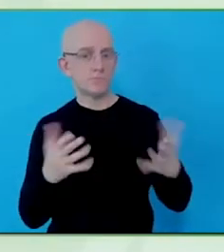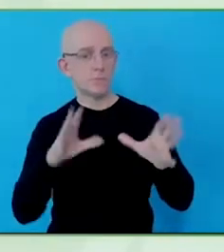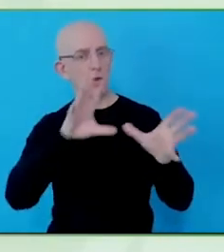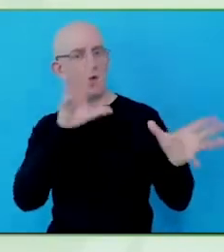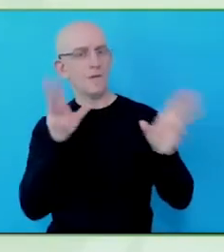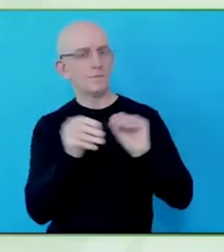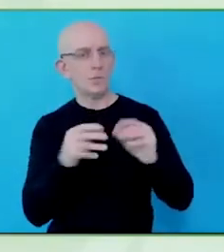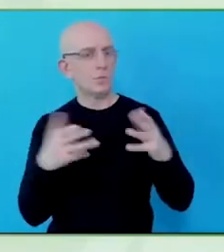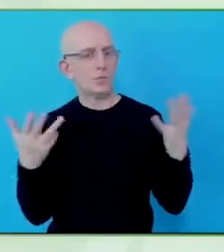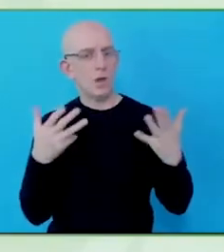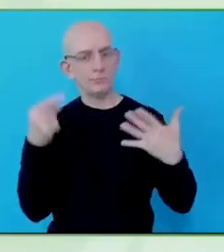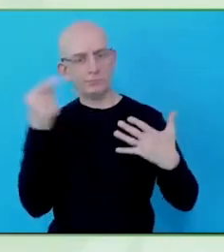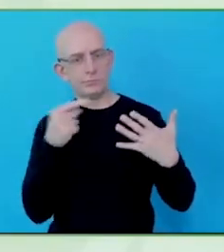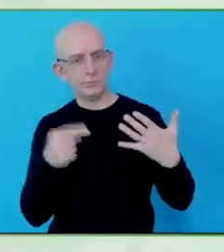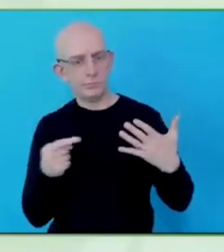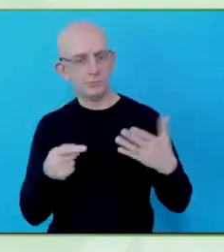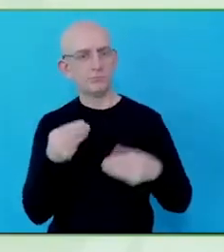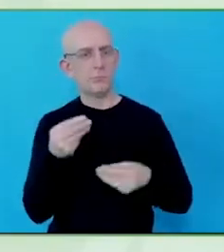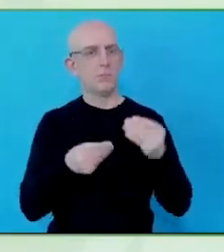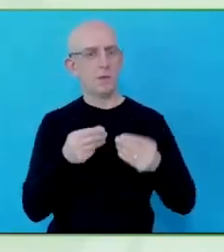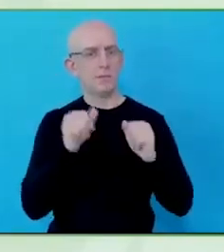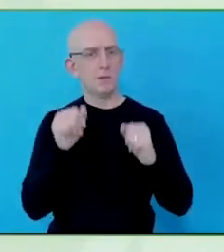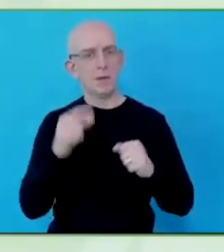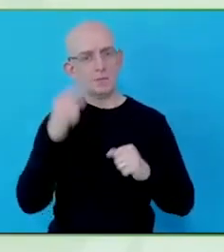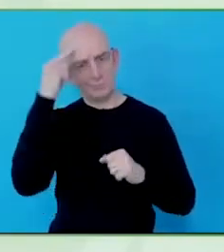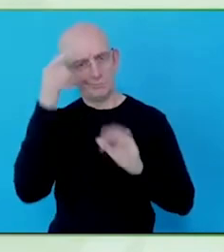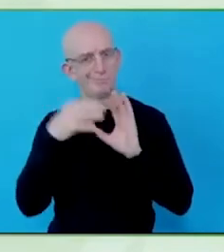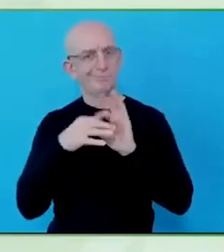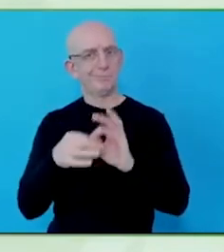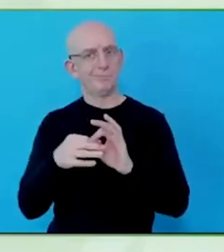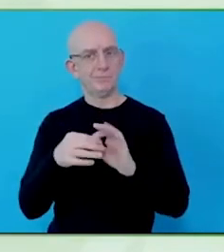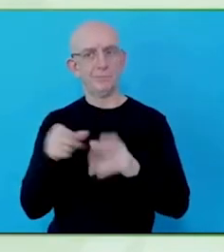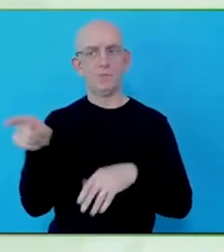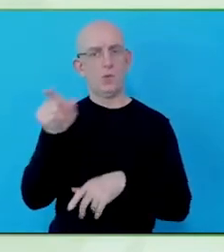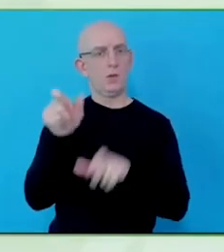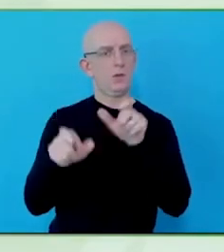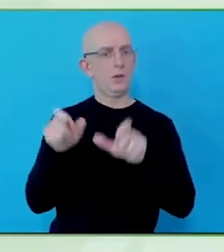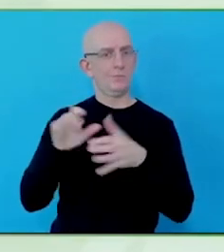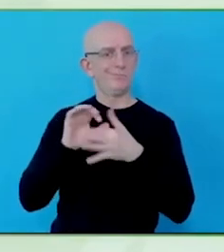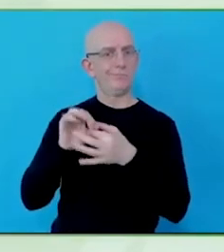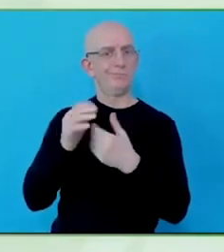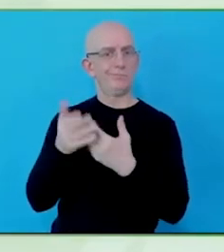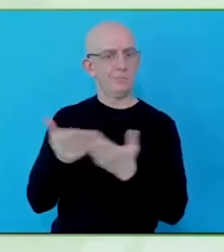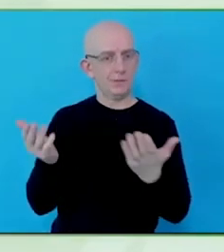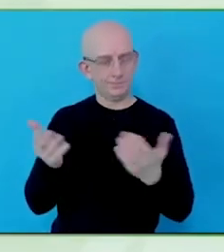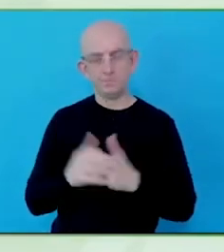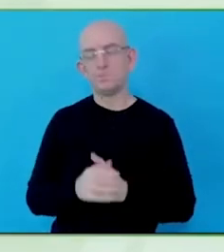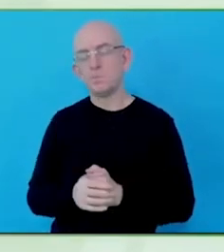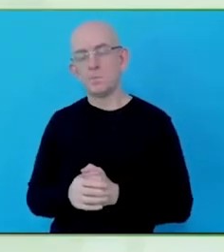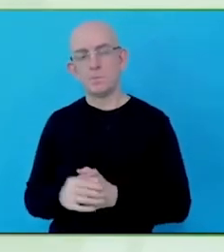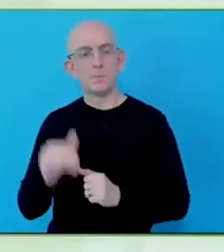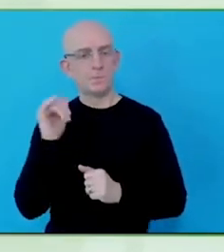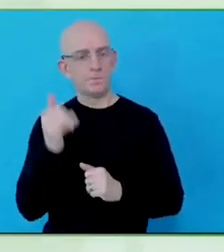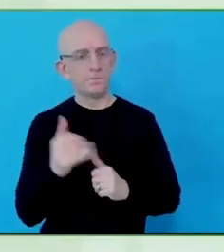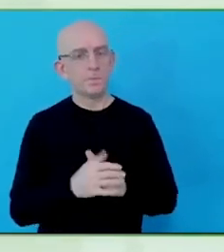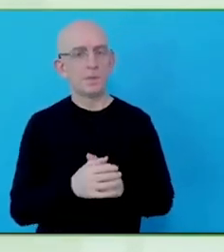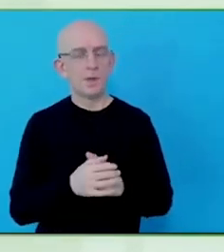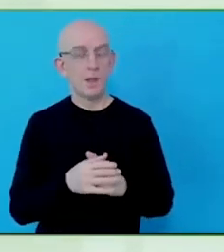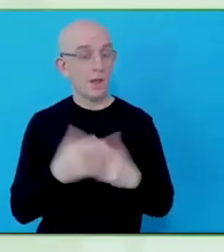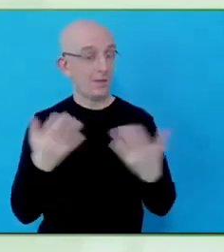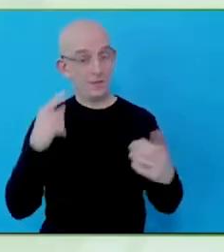that adds to the difficulty that Lionel already outlined is that we have a whole value chain in accessibility, right? I mean, as